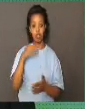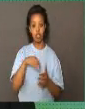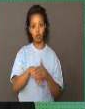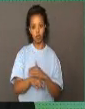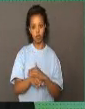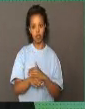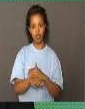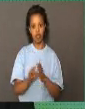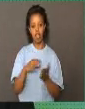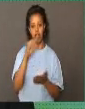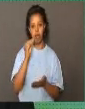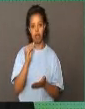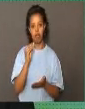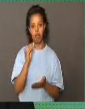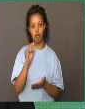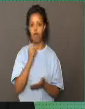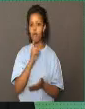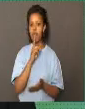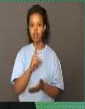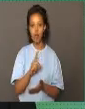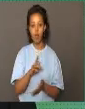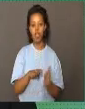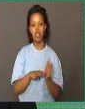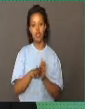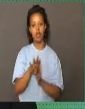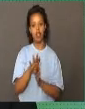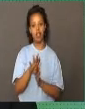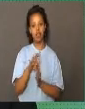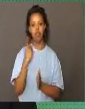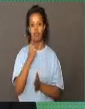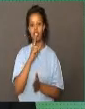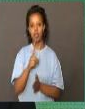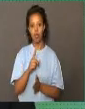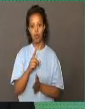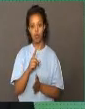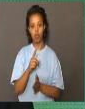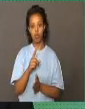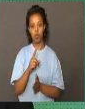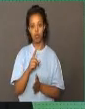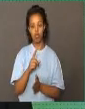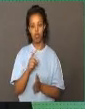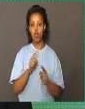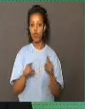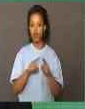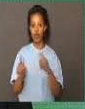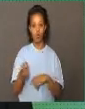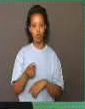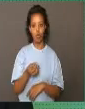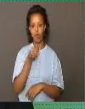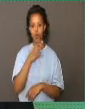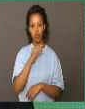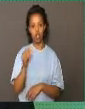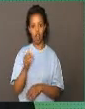we studied the use of bacteria in the production of certain food